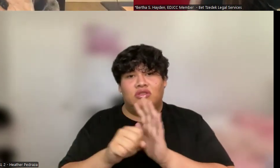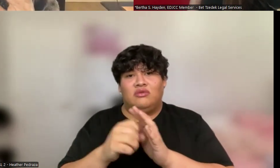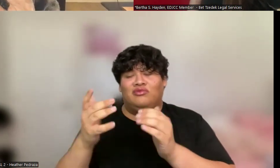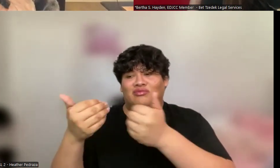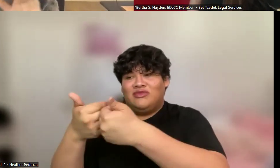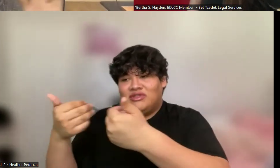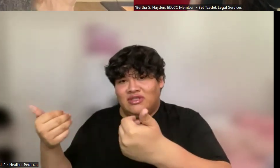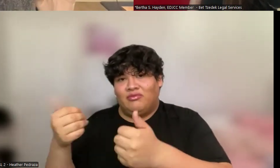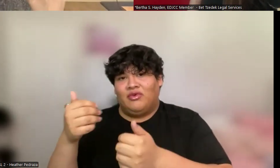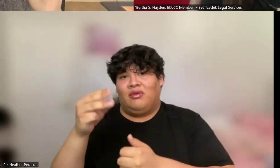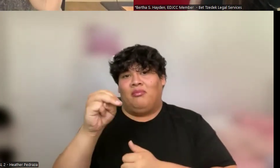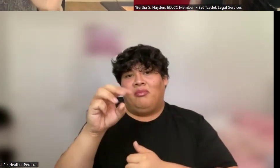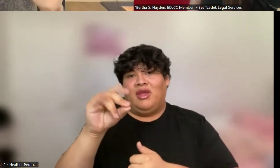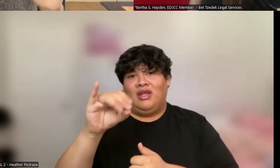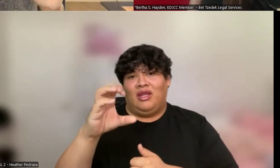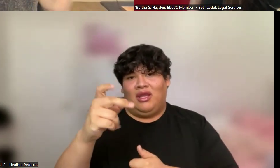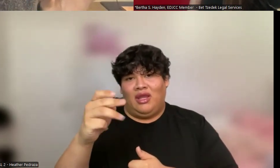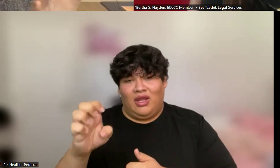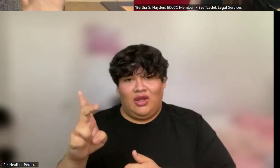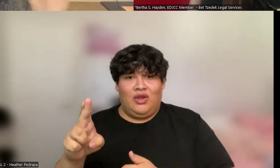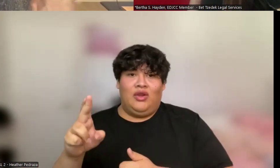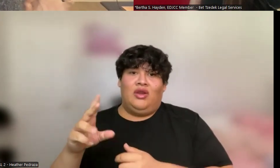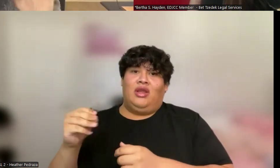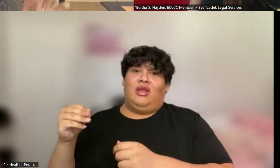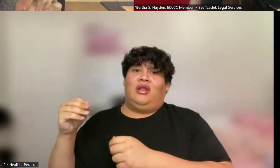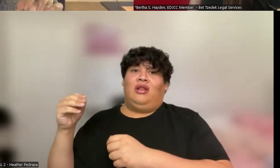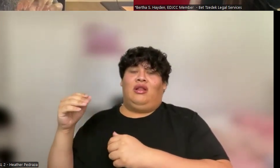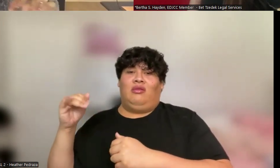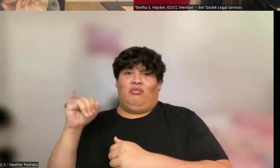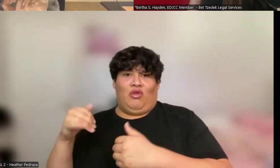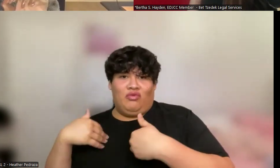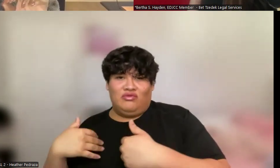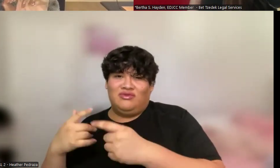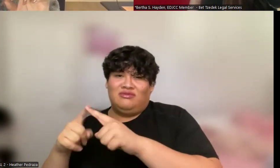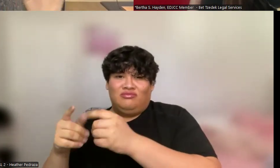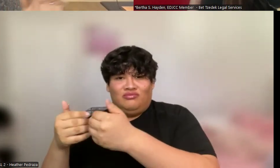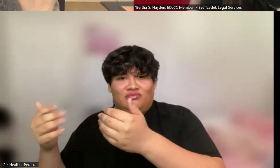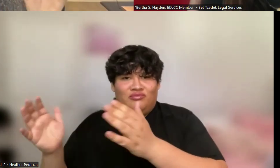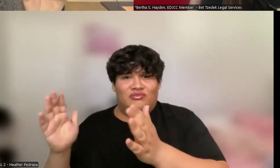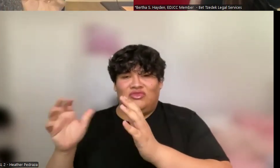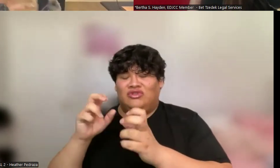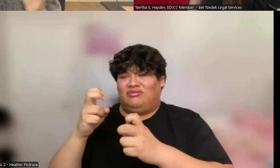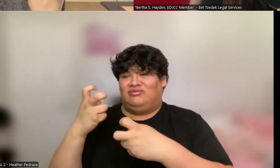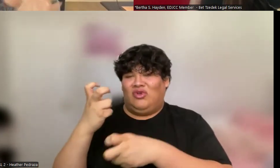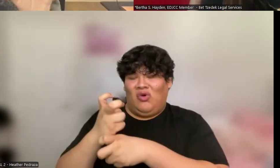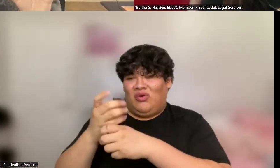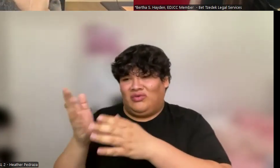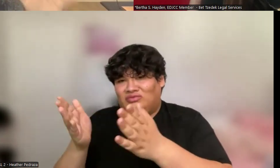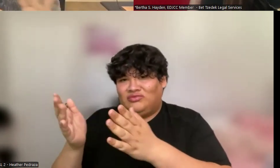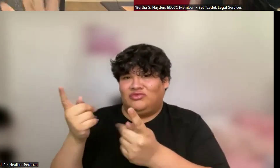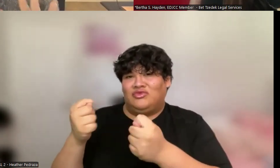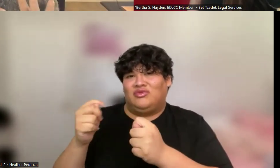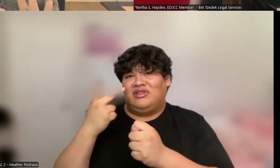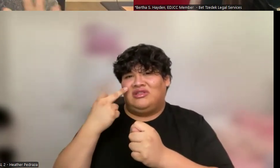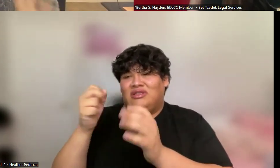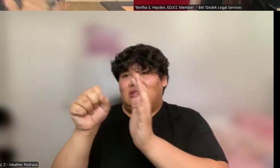between counties, and access is a little complicated. And we want to make sure that even if the